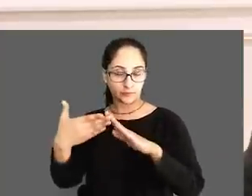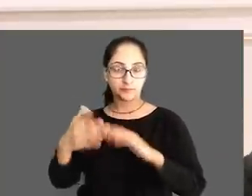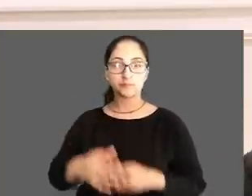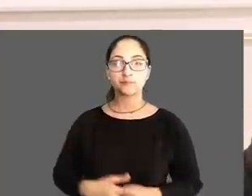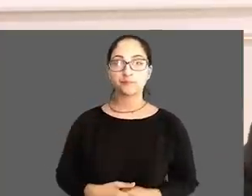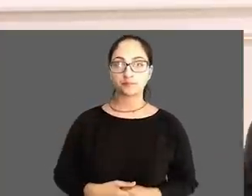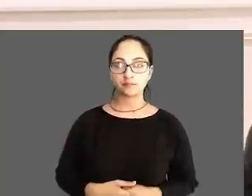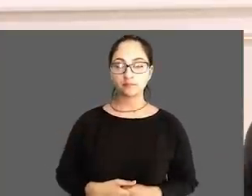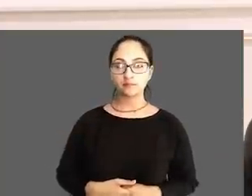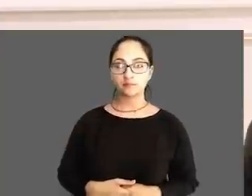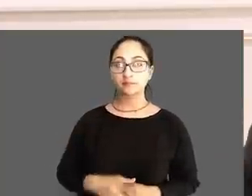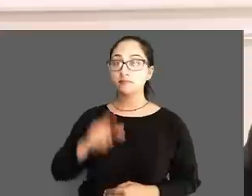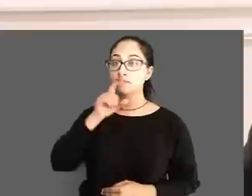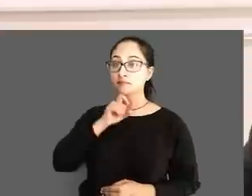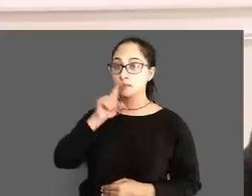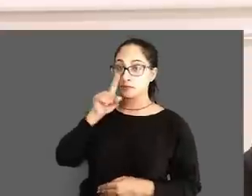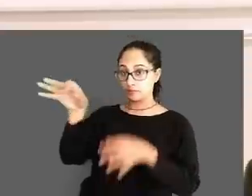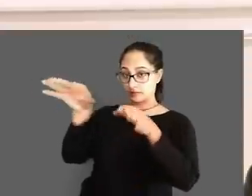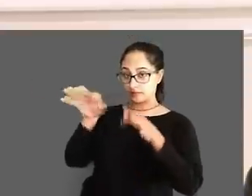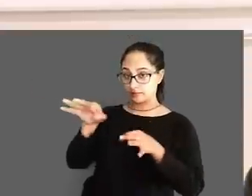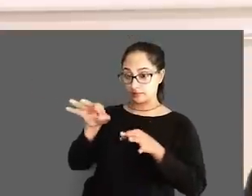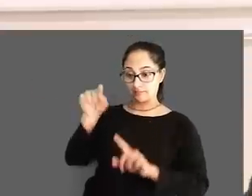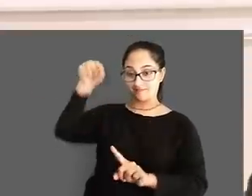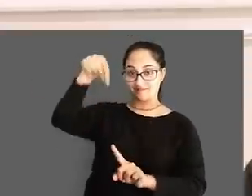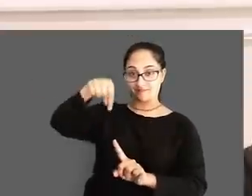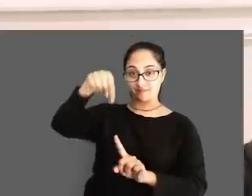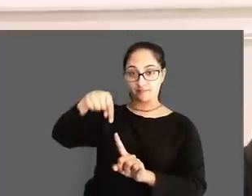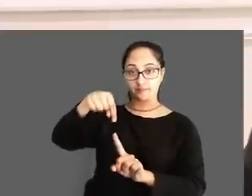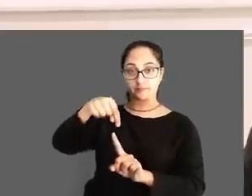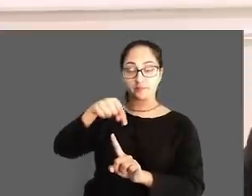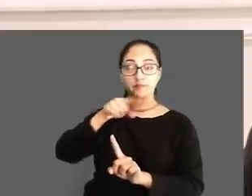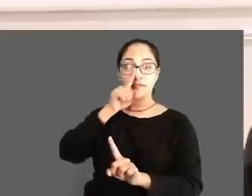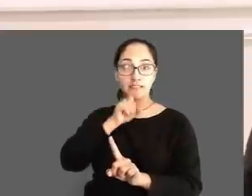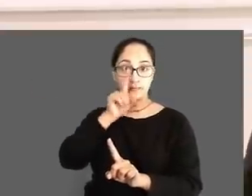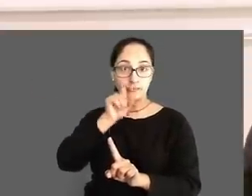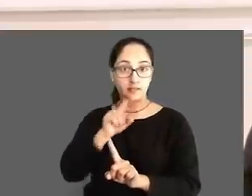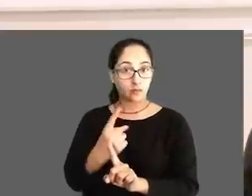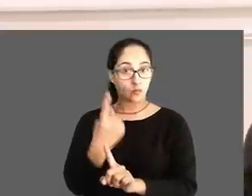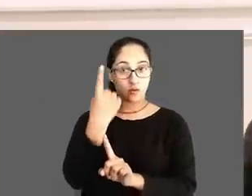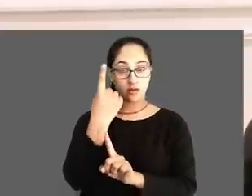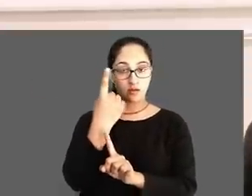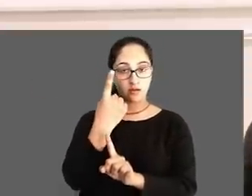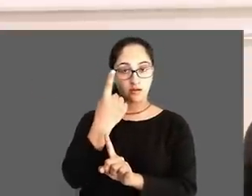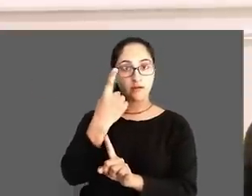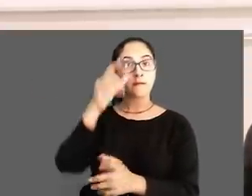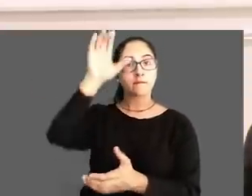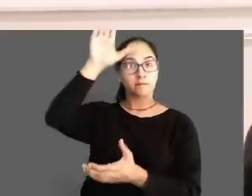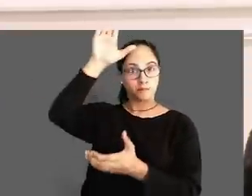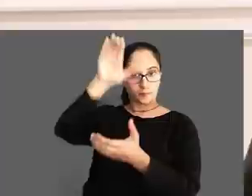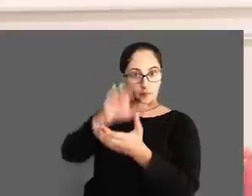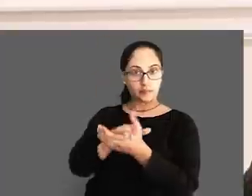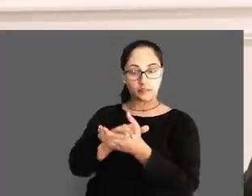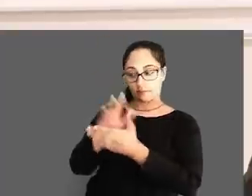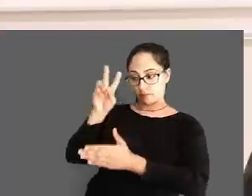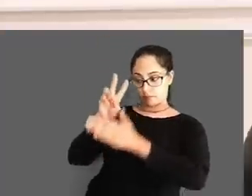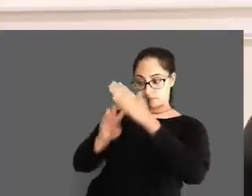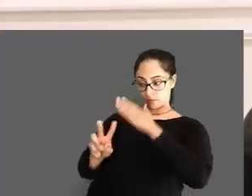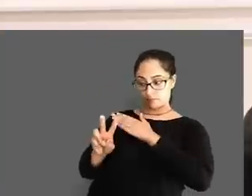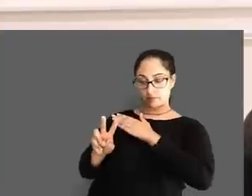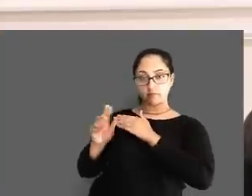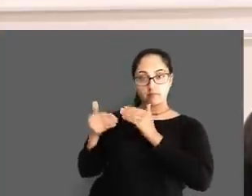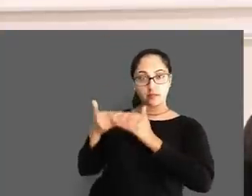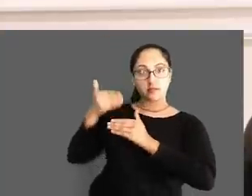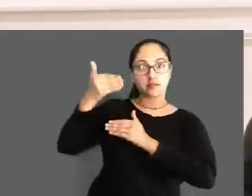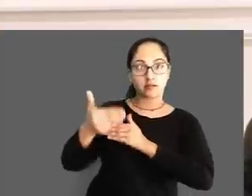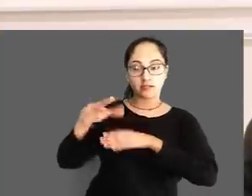are the only Shia community that has always been led by a Hazir Imam, or a physically